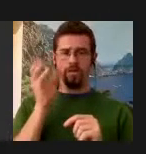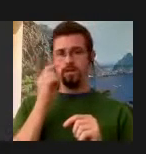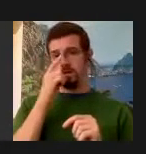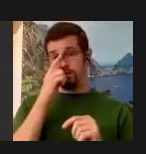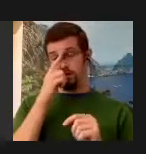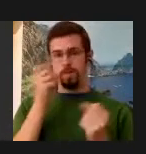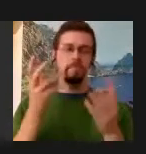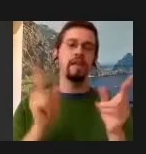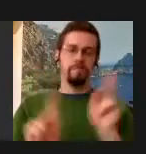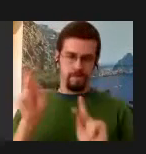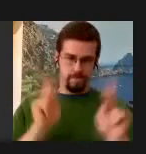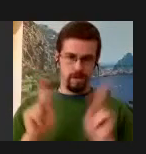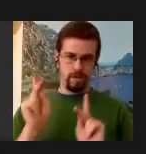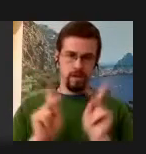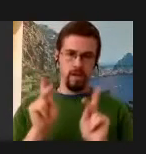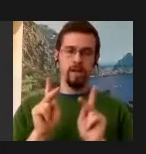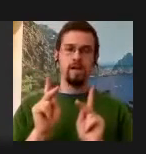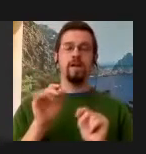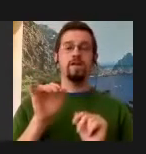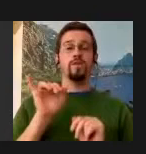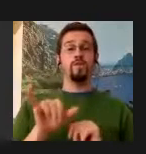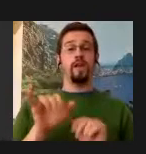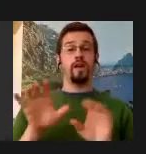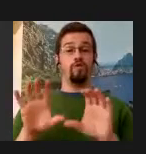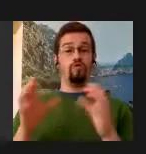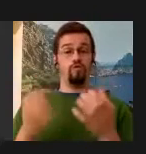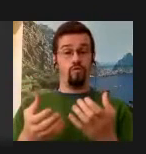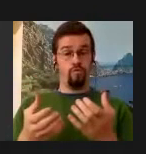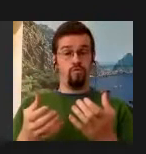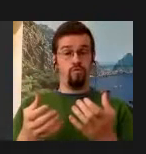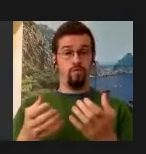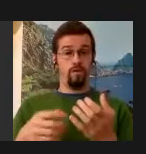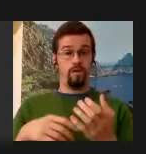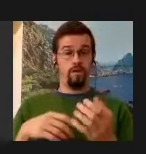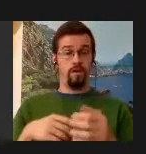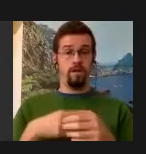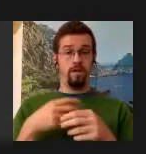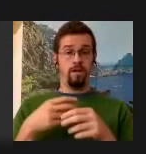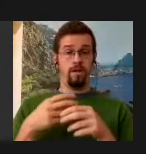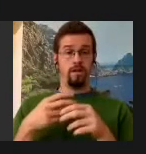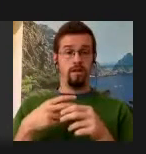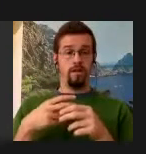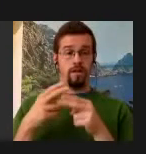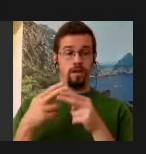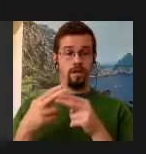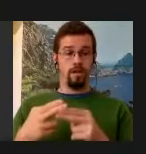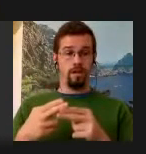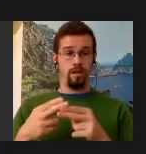many people. And so this school is called 17.